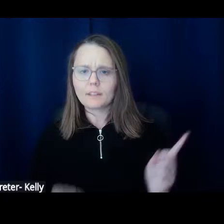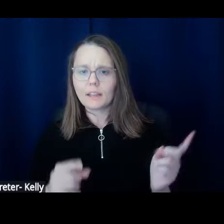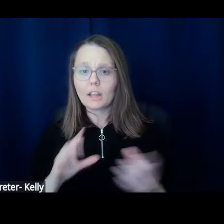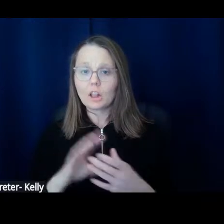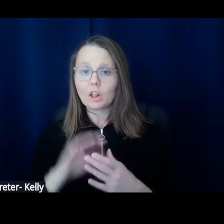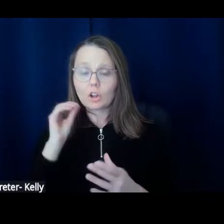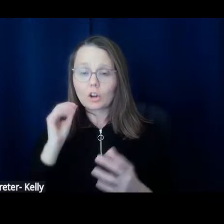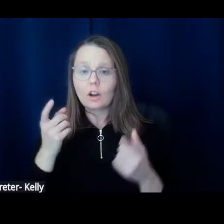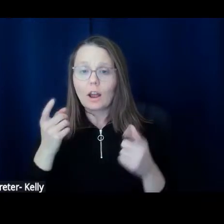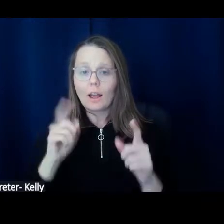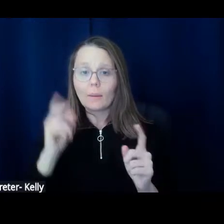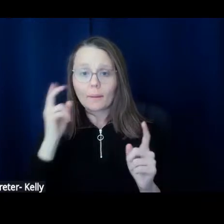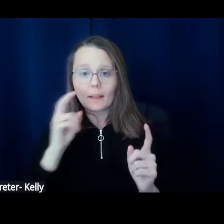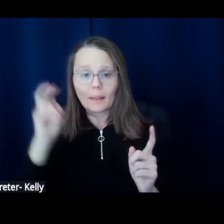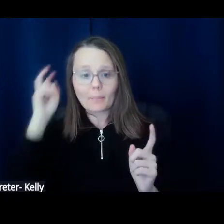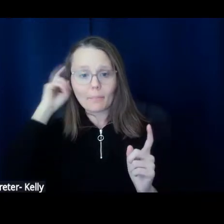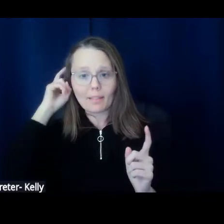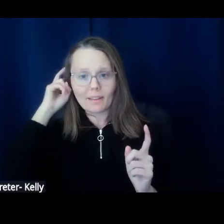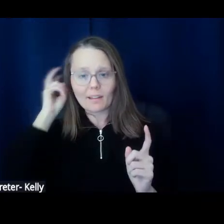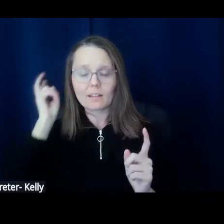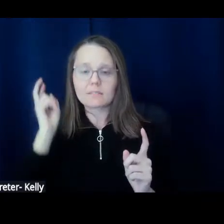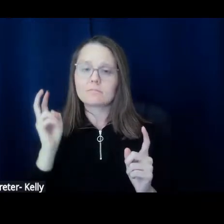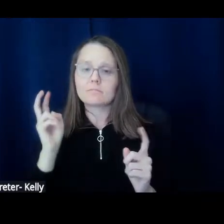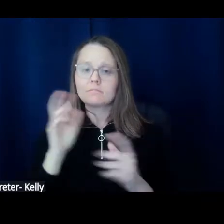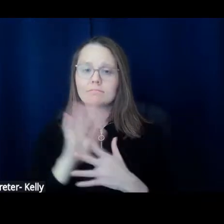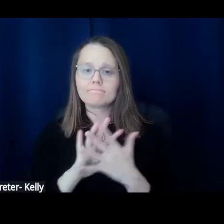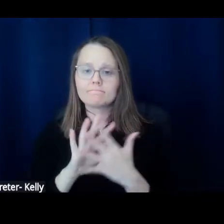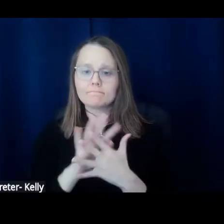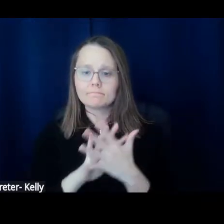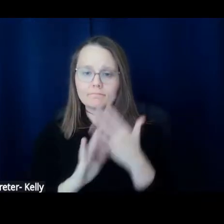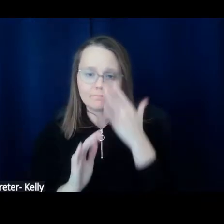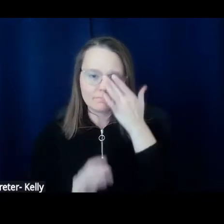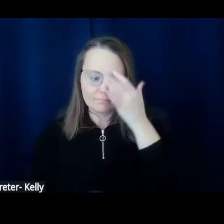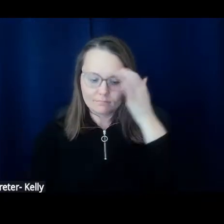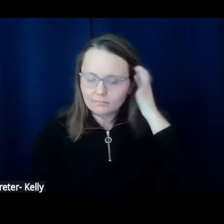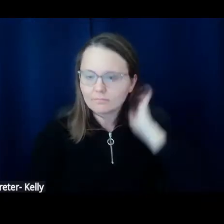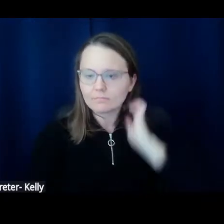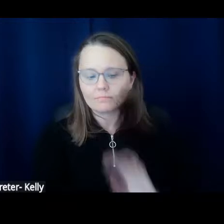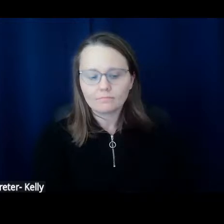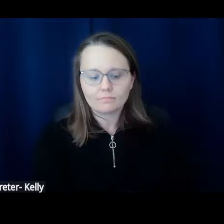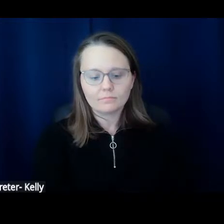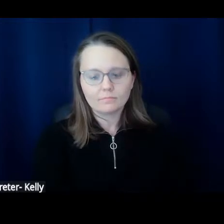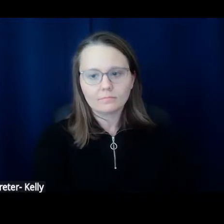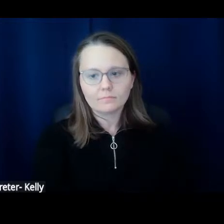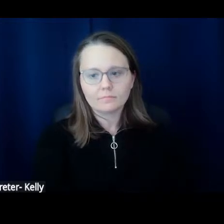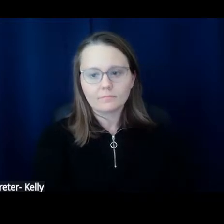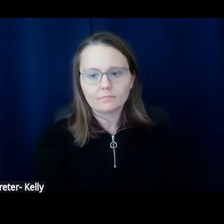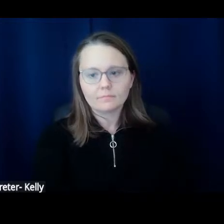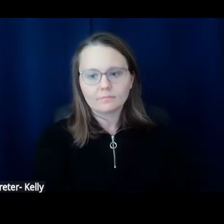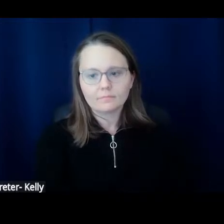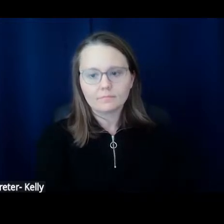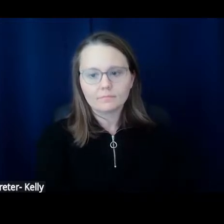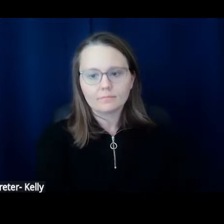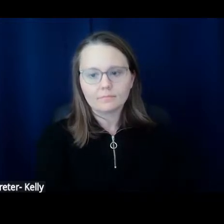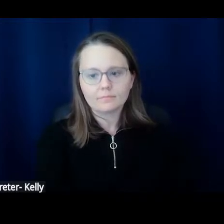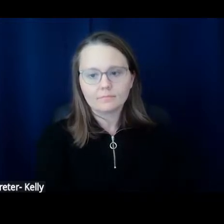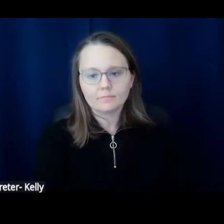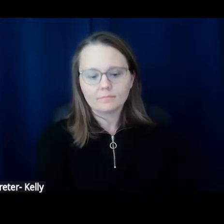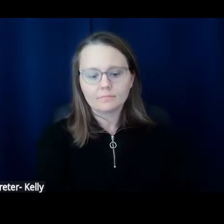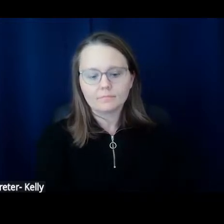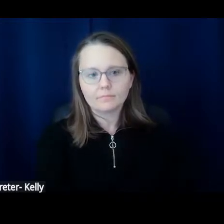not properly done, or if you need to change it, it gets encapsulated into the tissue of your head. And the surgery